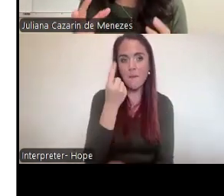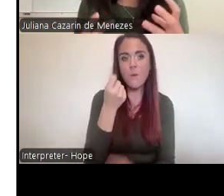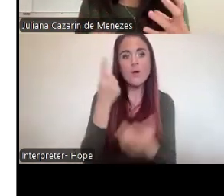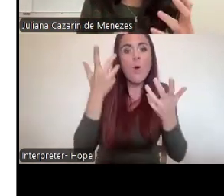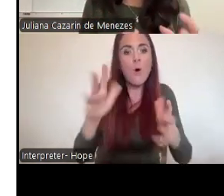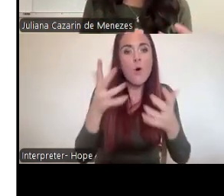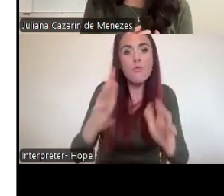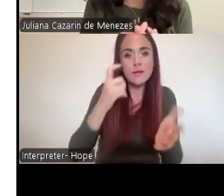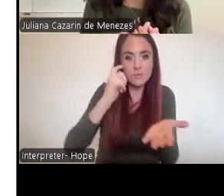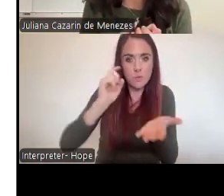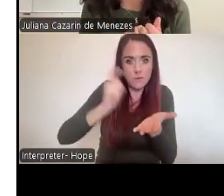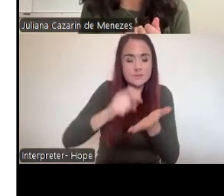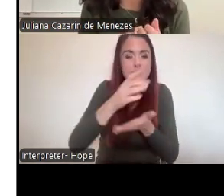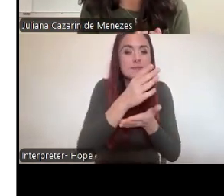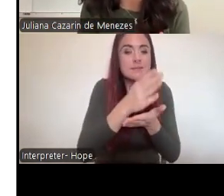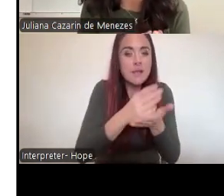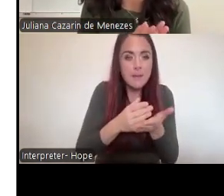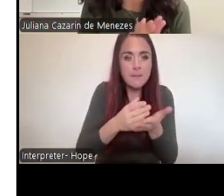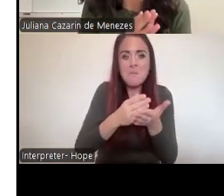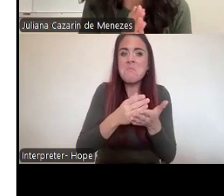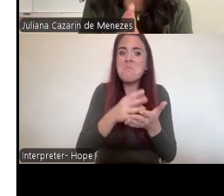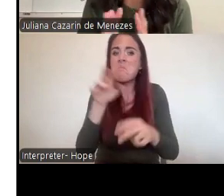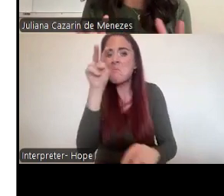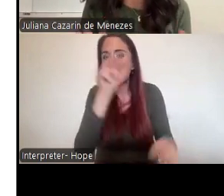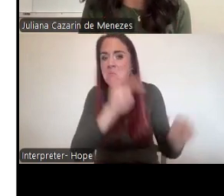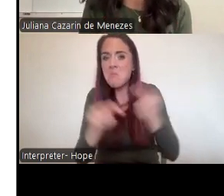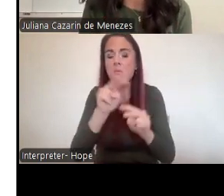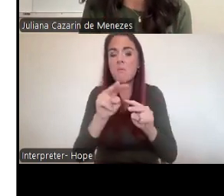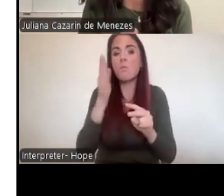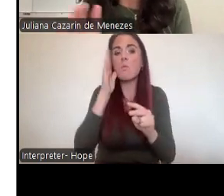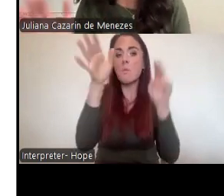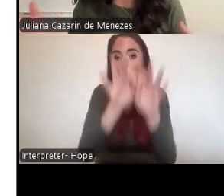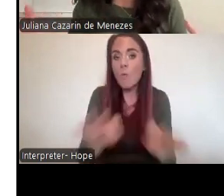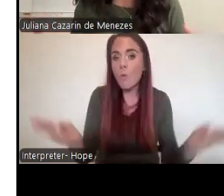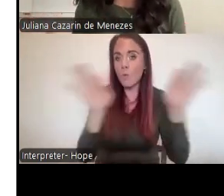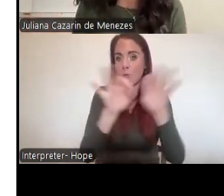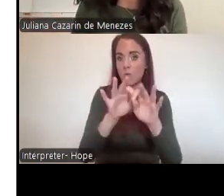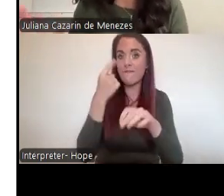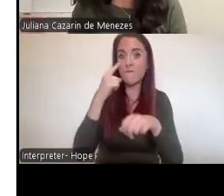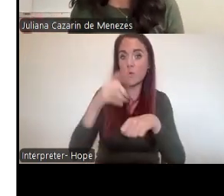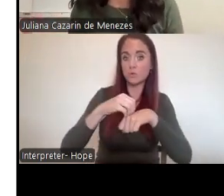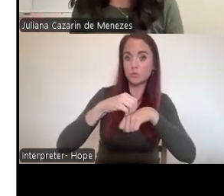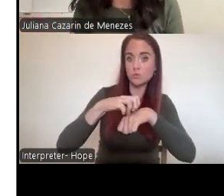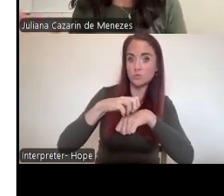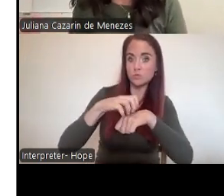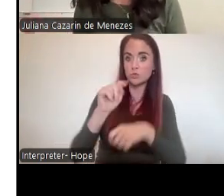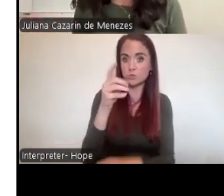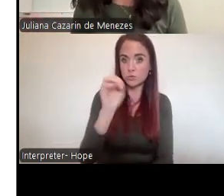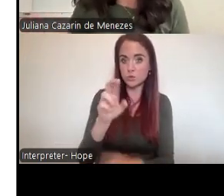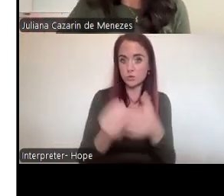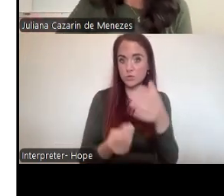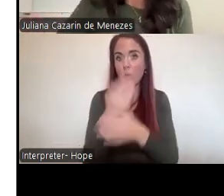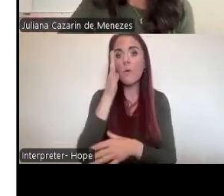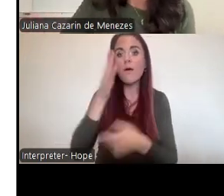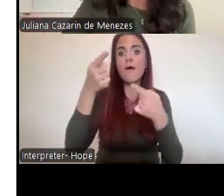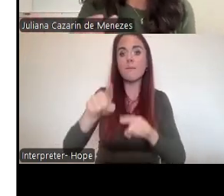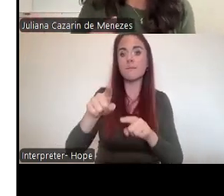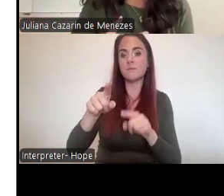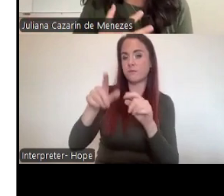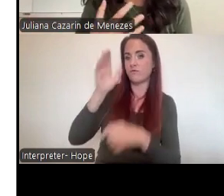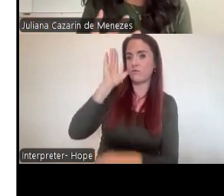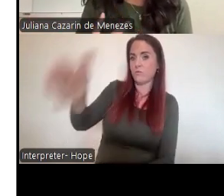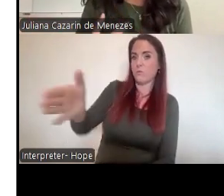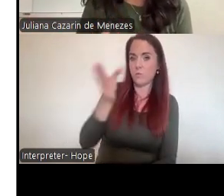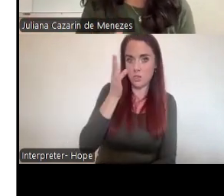we already seen some events that will be important for the tumor formation that will help happen in the future. One of